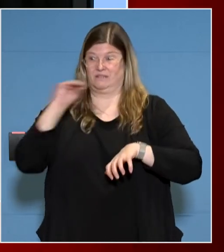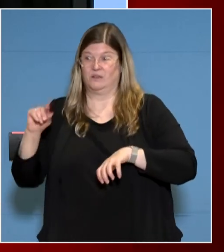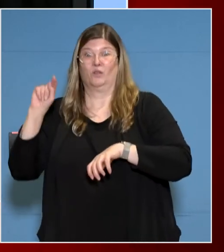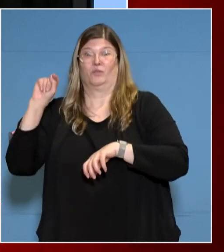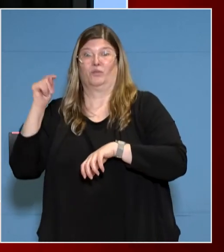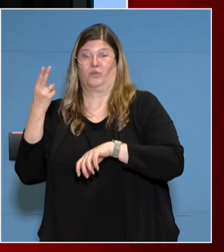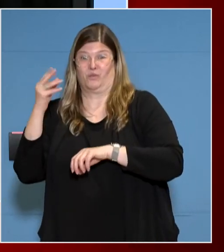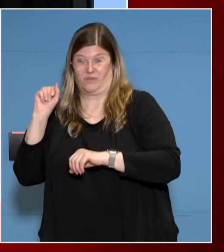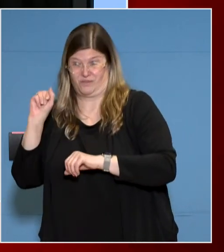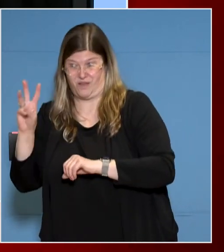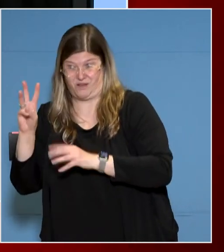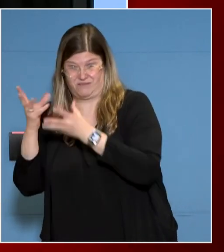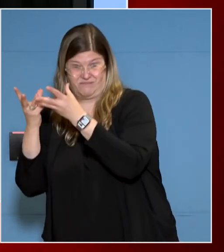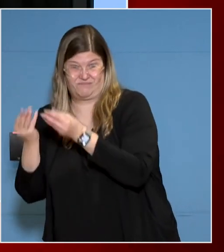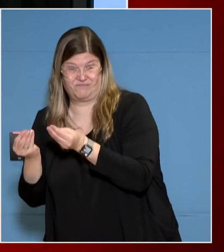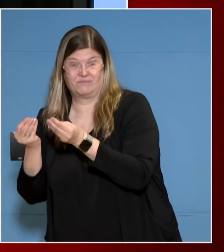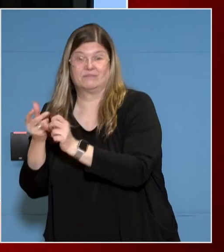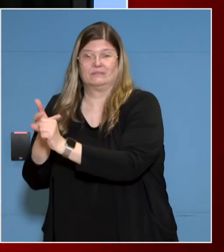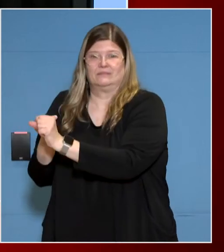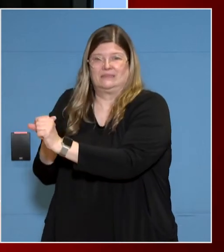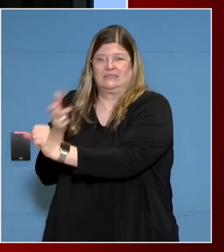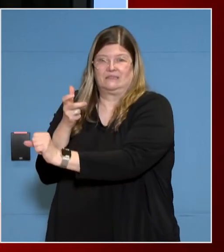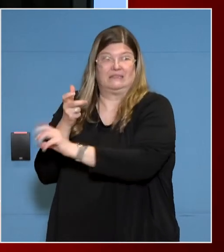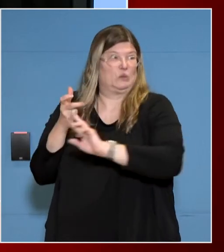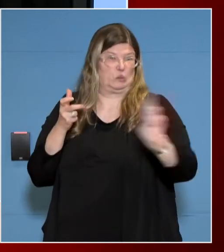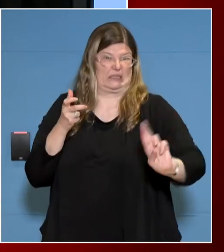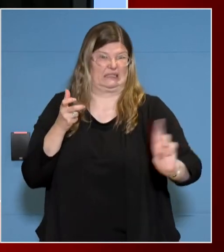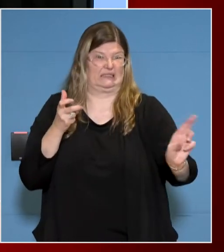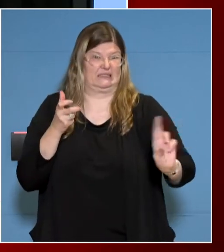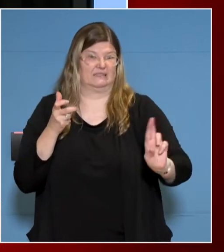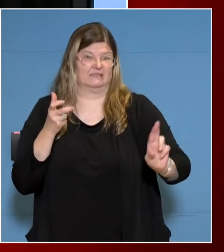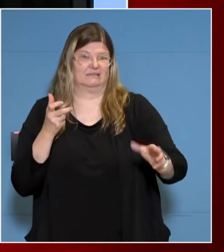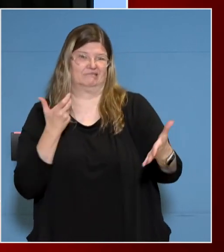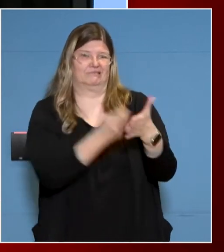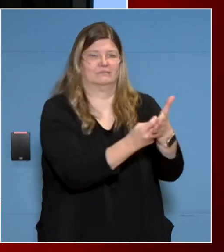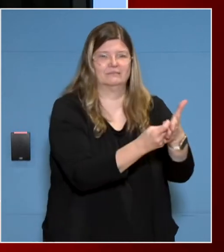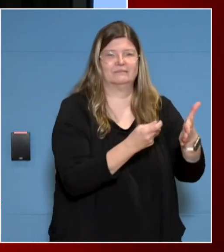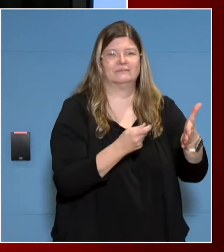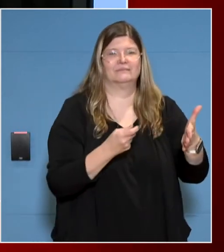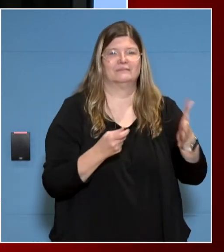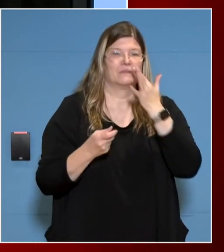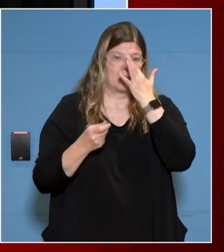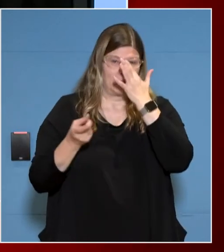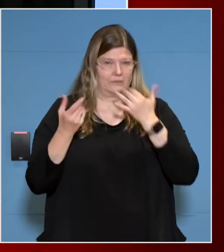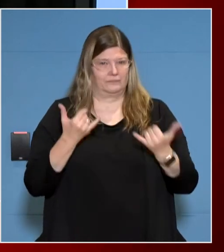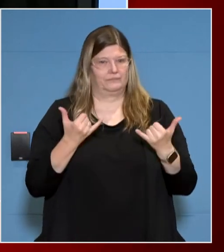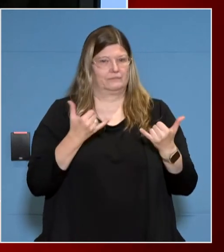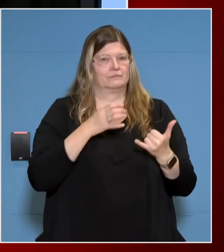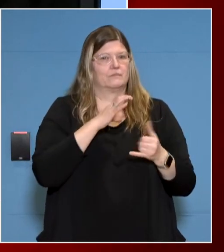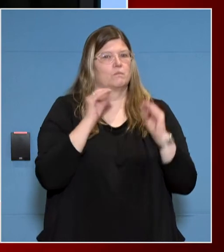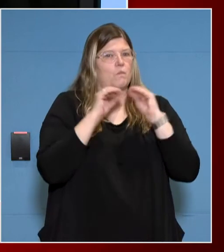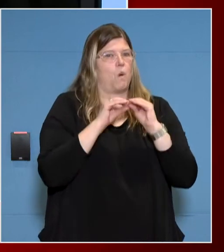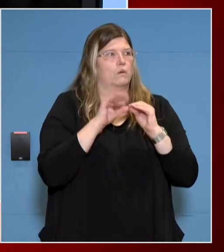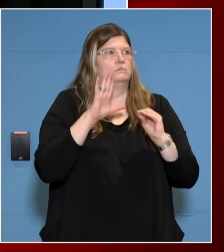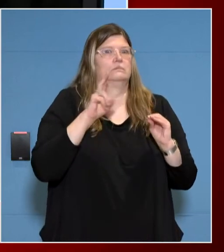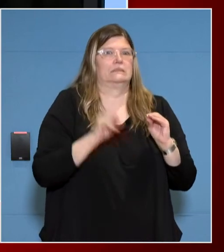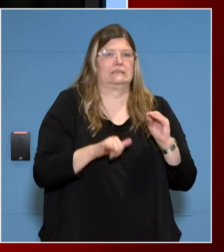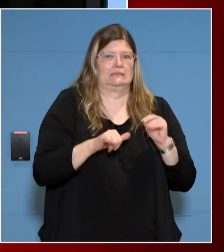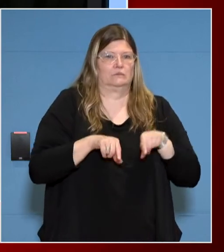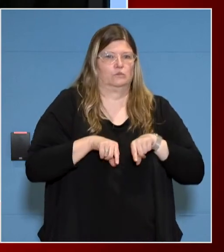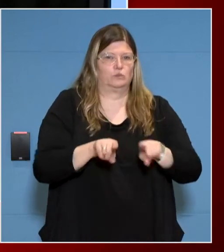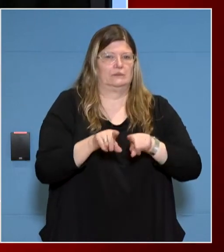process here, when the clinical operations were much busier, the day that I got vaccinated, there were a lot of people